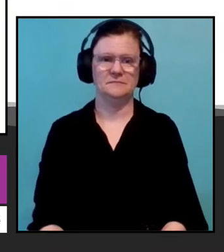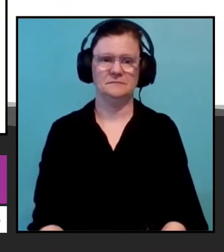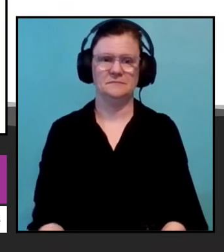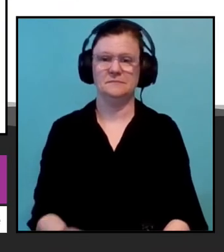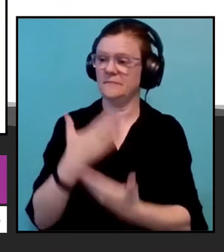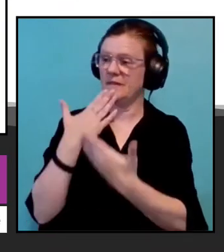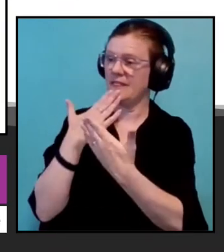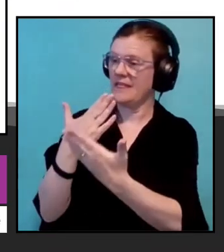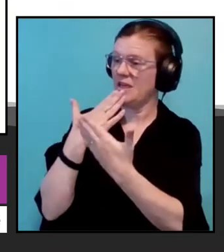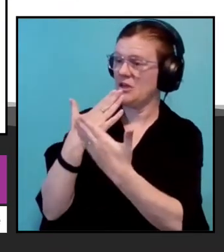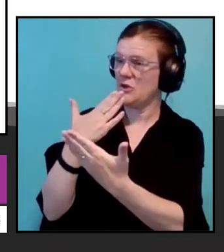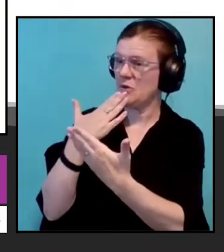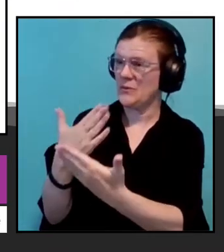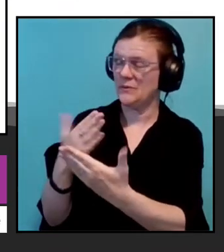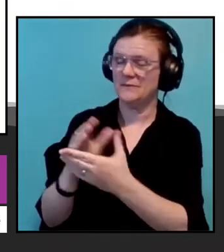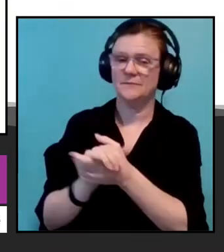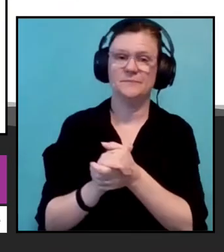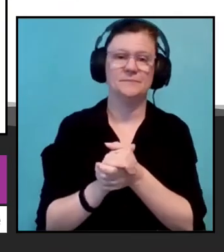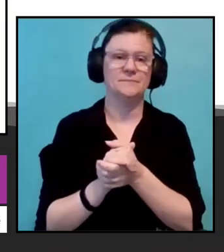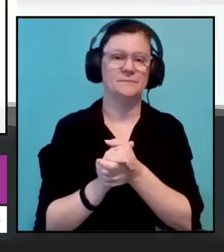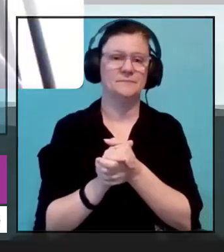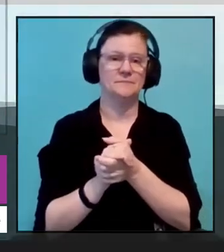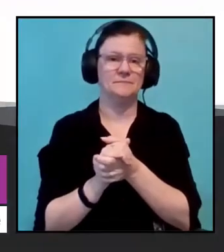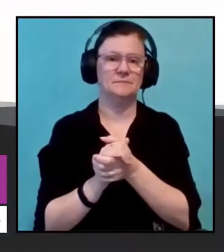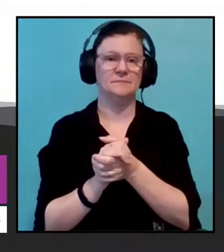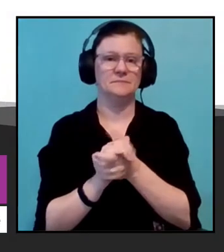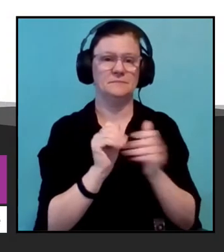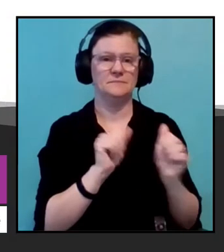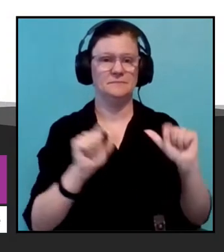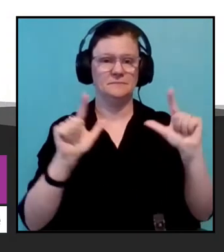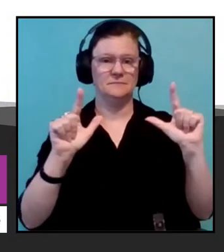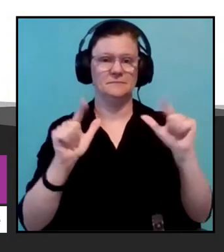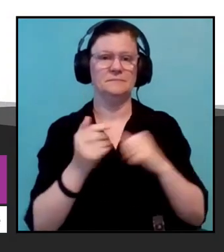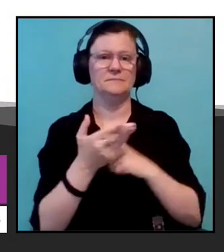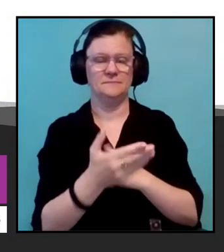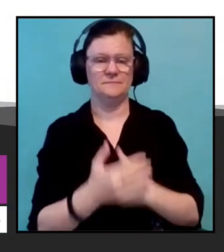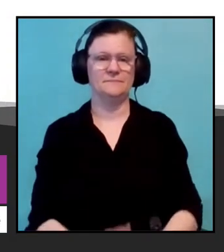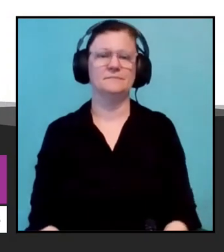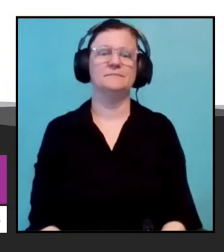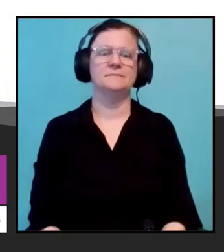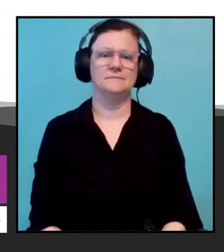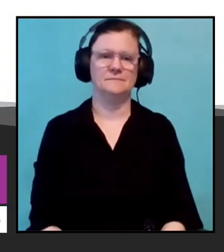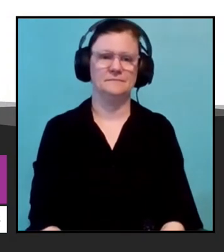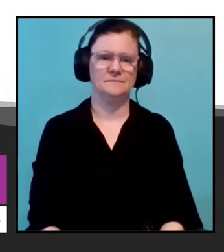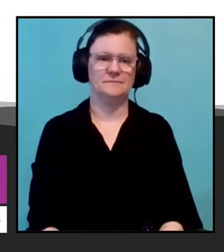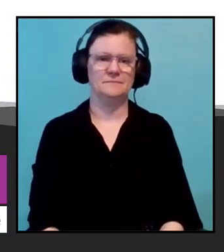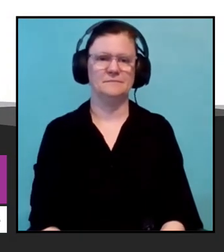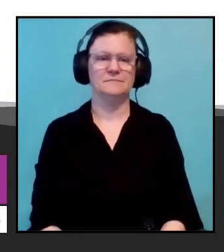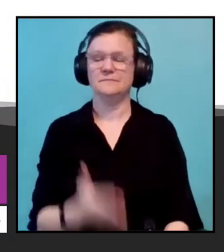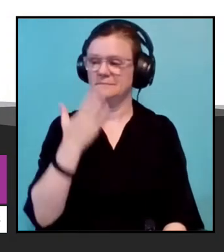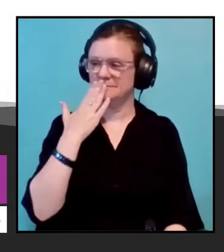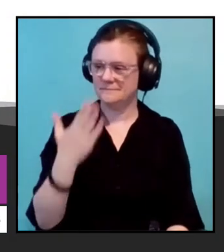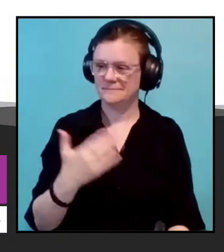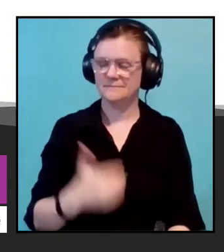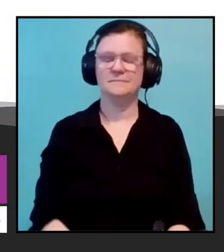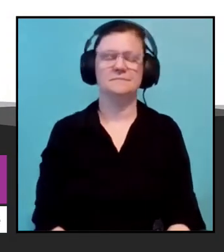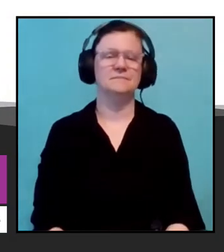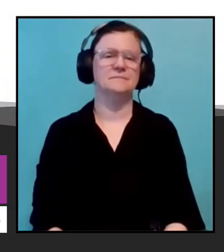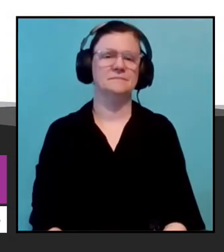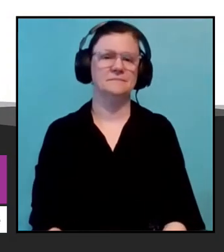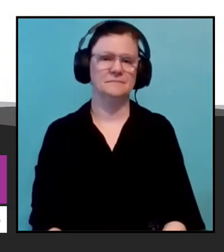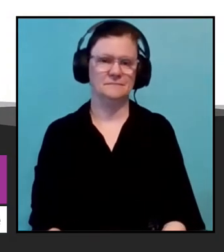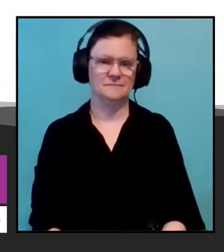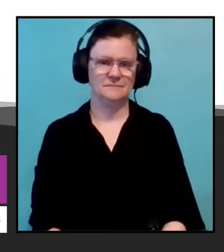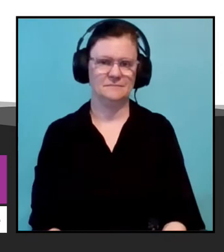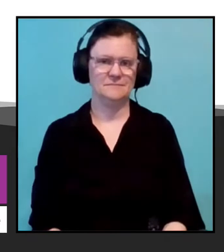Thank you. So can we get the slides, please? Thank you. And so